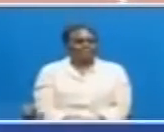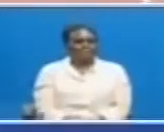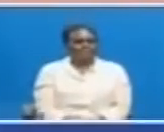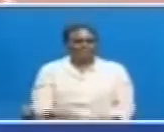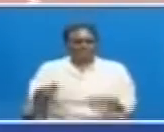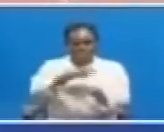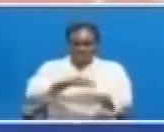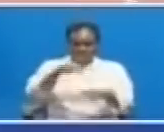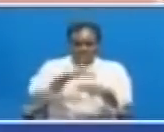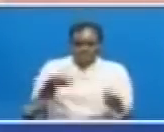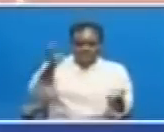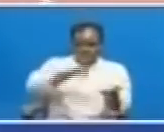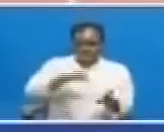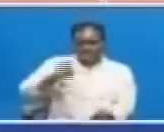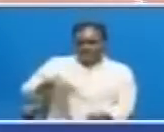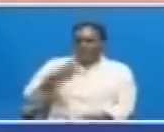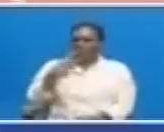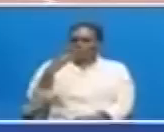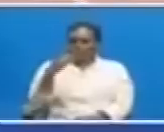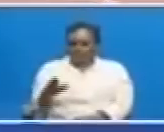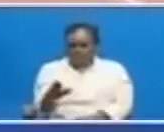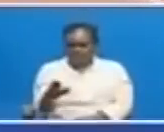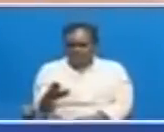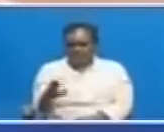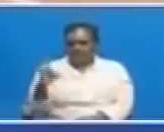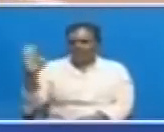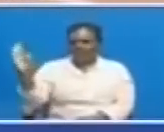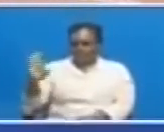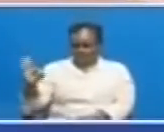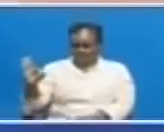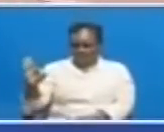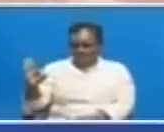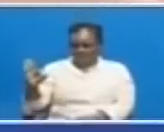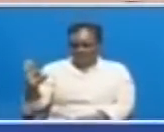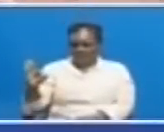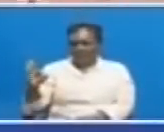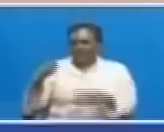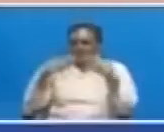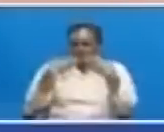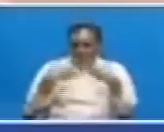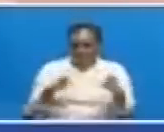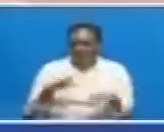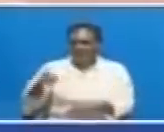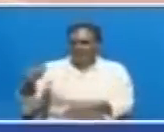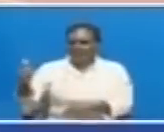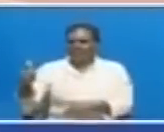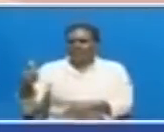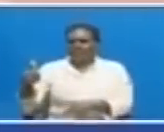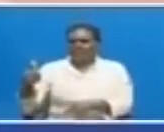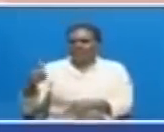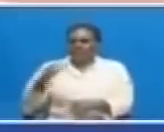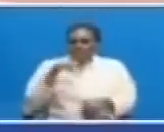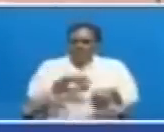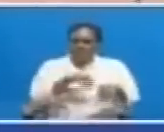Another national record was set in the women's 400 meters hurdles, where Francisca Koki ran a superb one-lap race that left the rest of the field